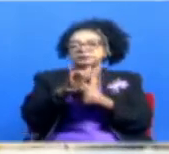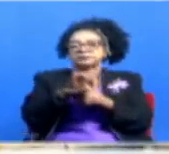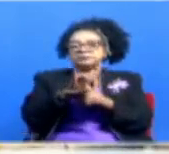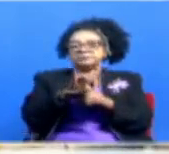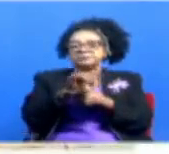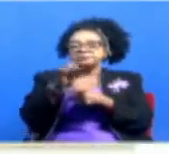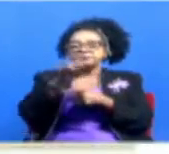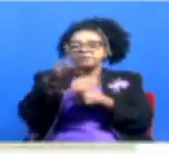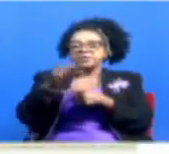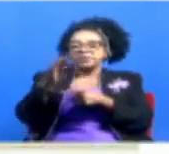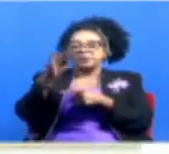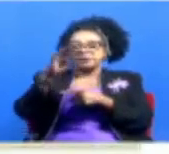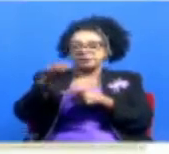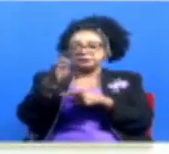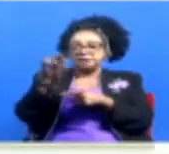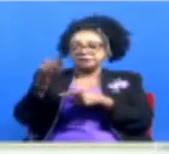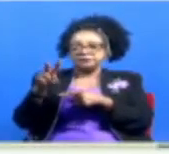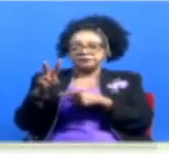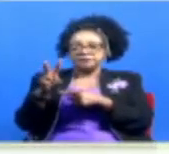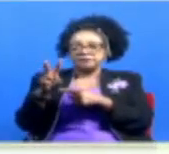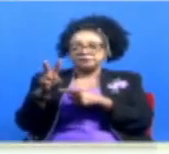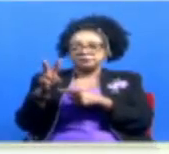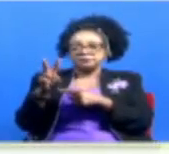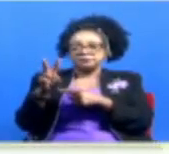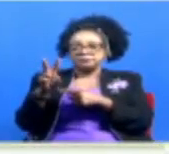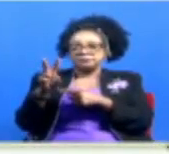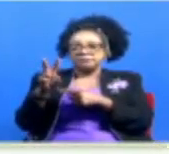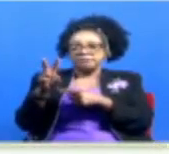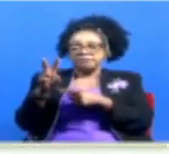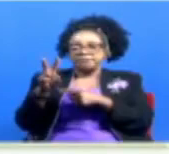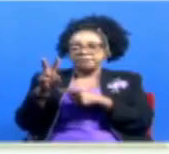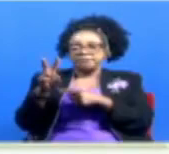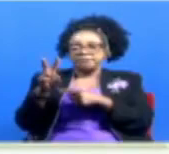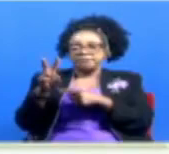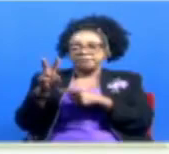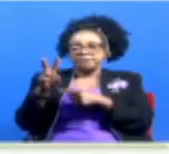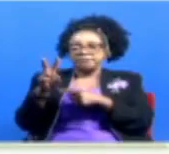Zakius Masame, NTV, Busia.